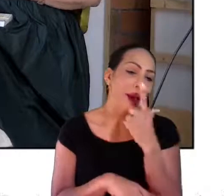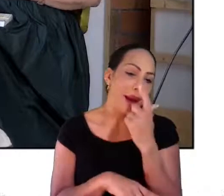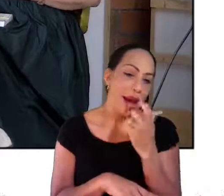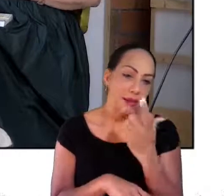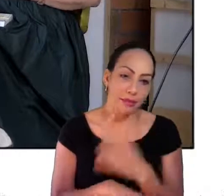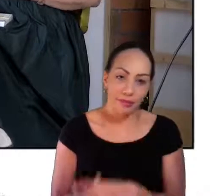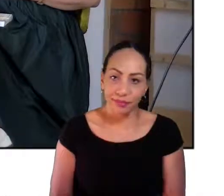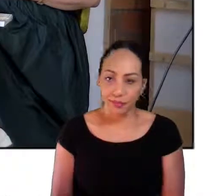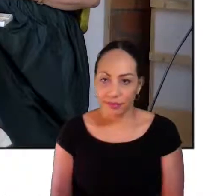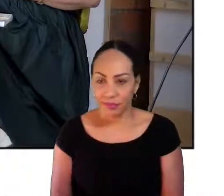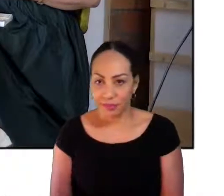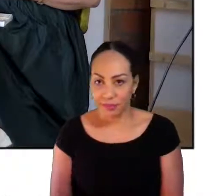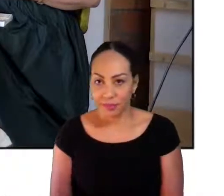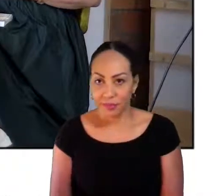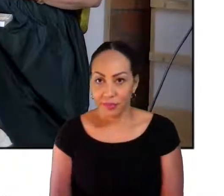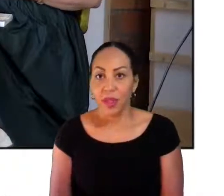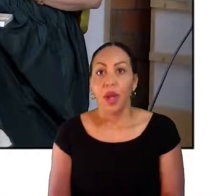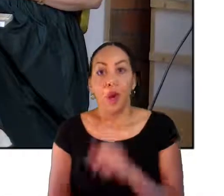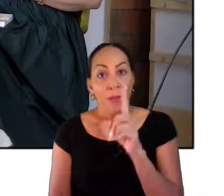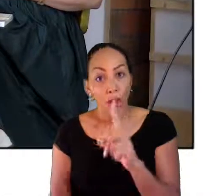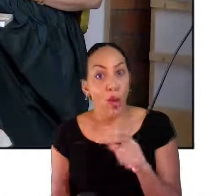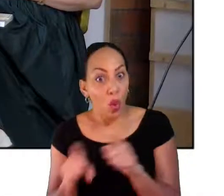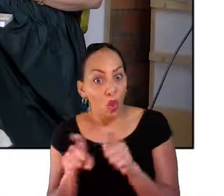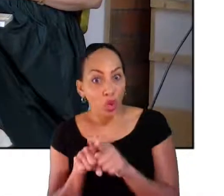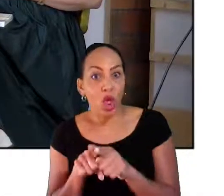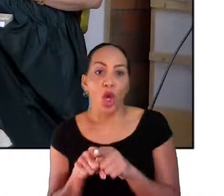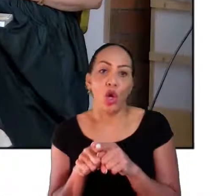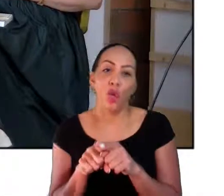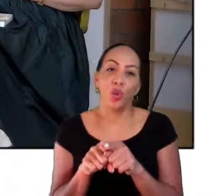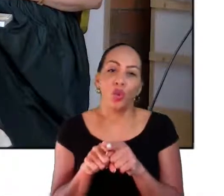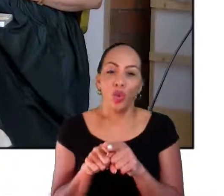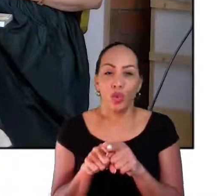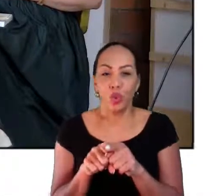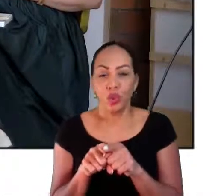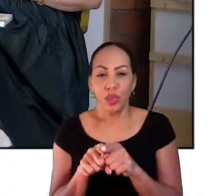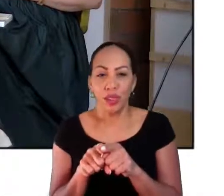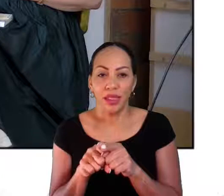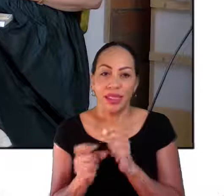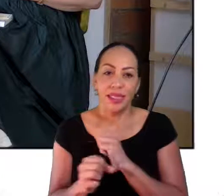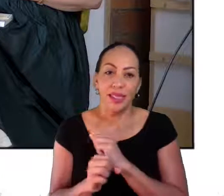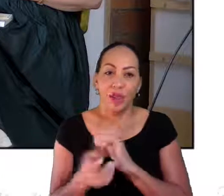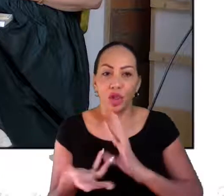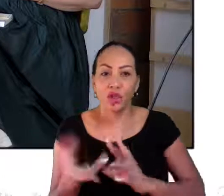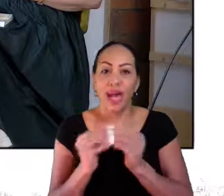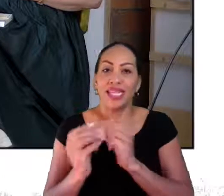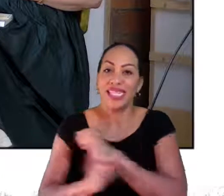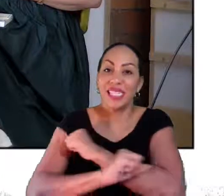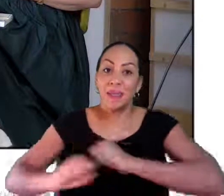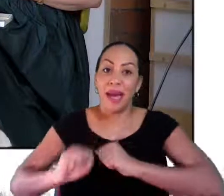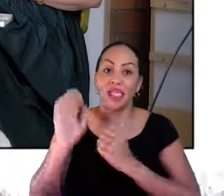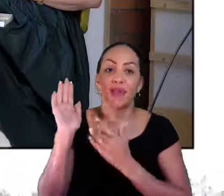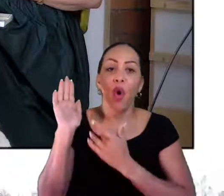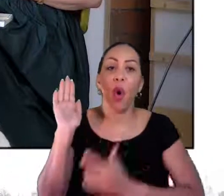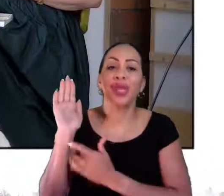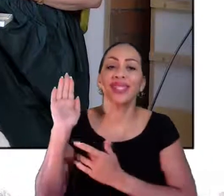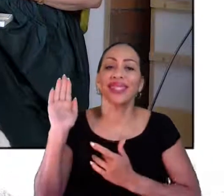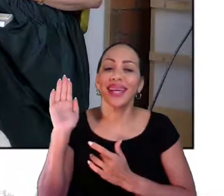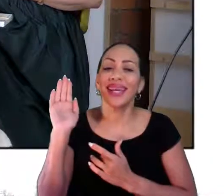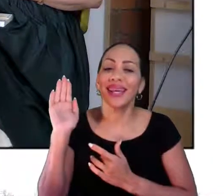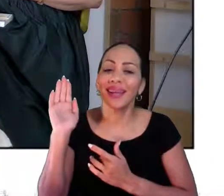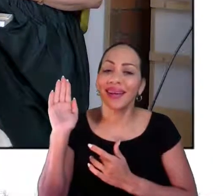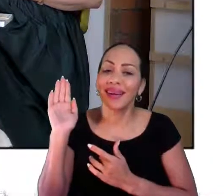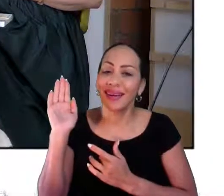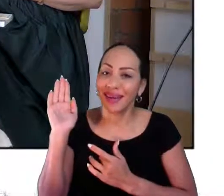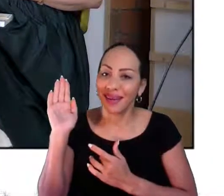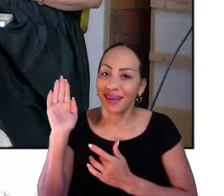that create space for honesty and for realism around what it is that you're capable of achieving, but then also some real accountability to not